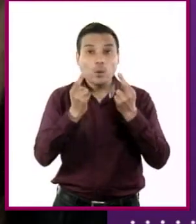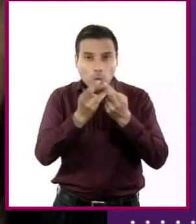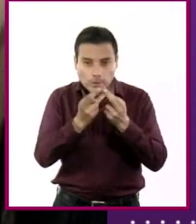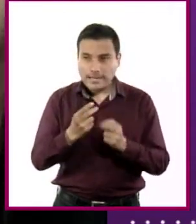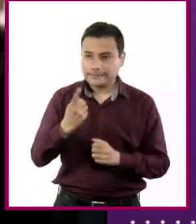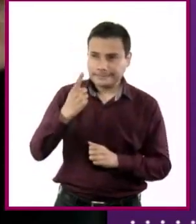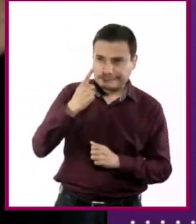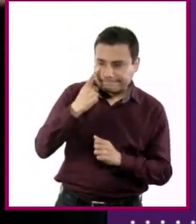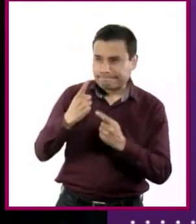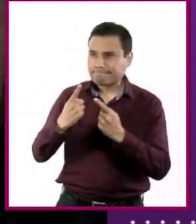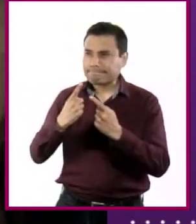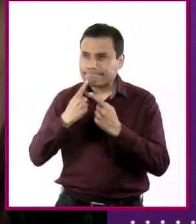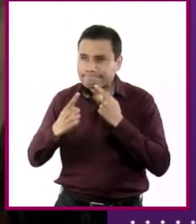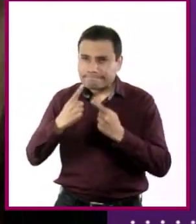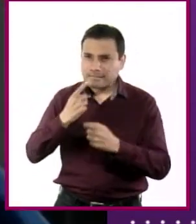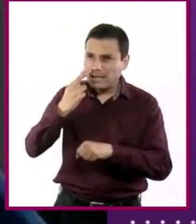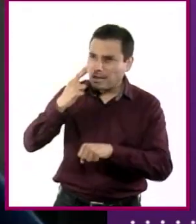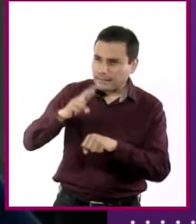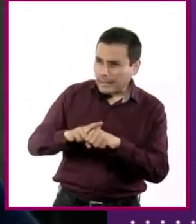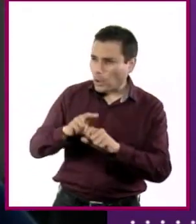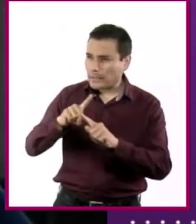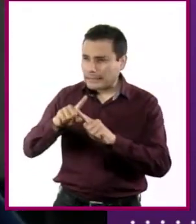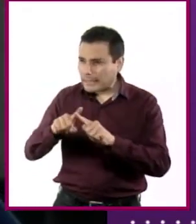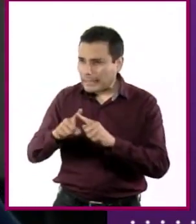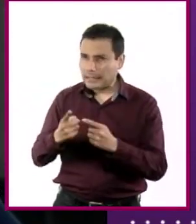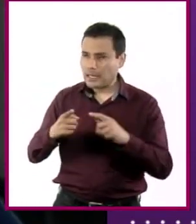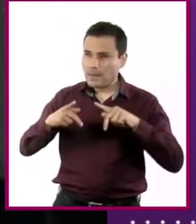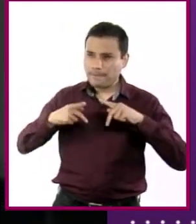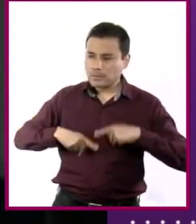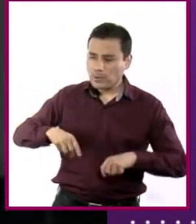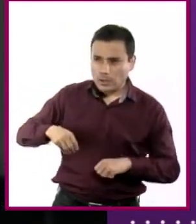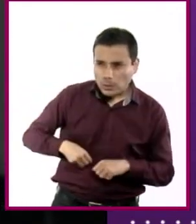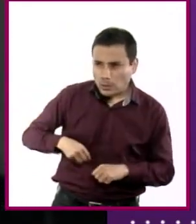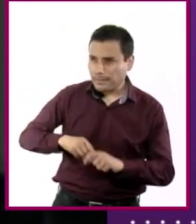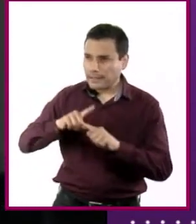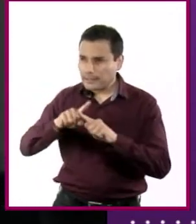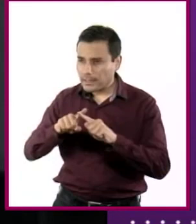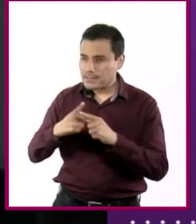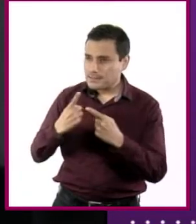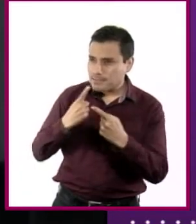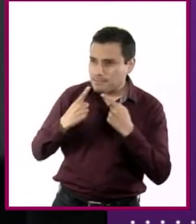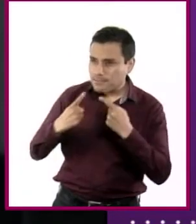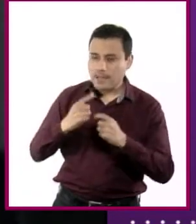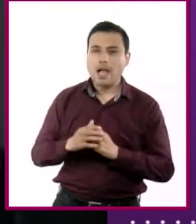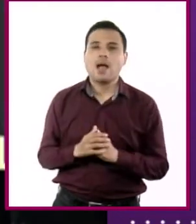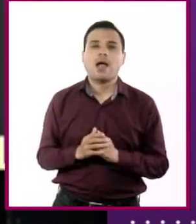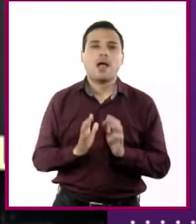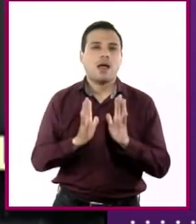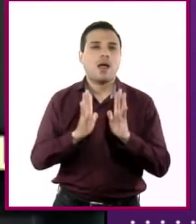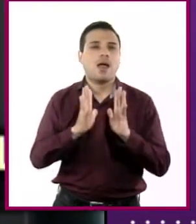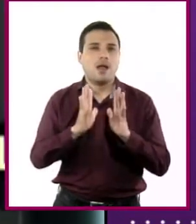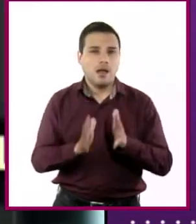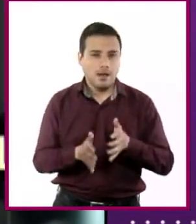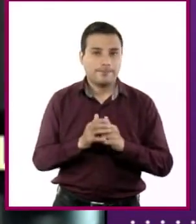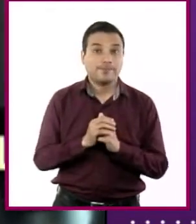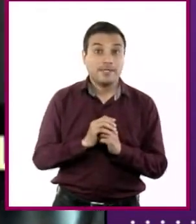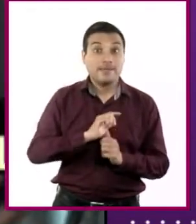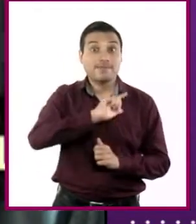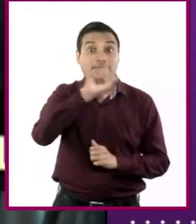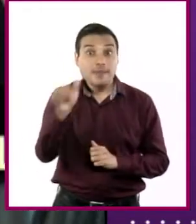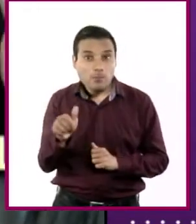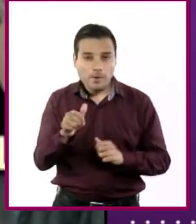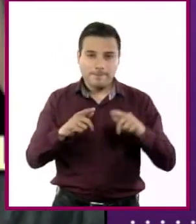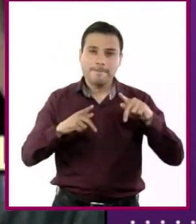suspects, crime scenes, and clues. Oh, I see. And then we will go out and